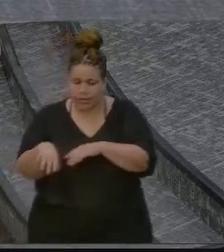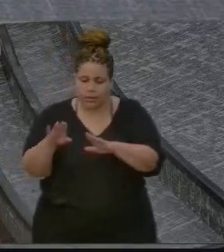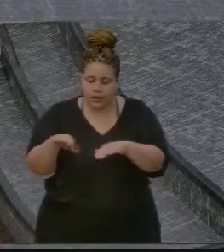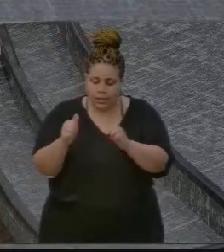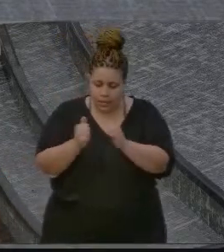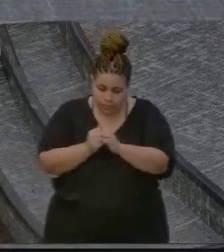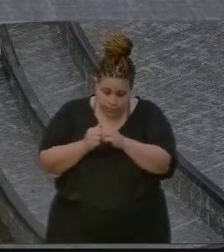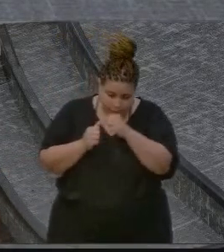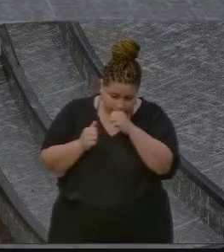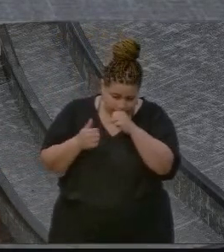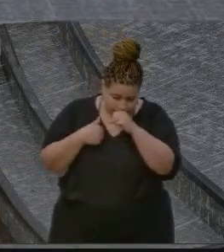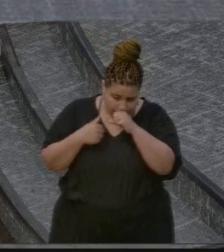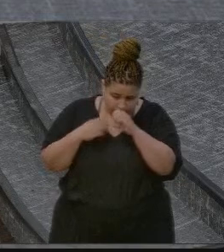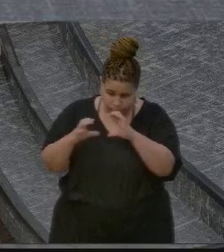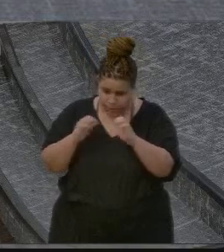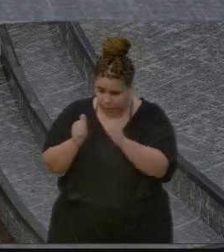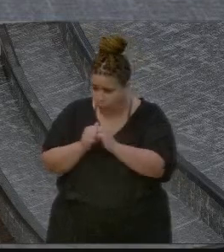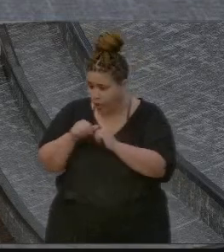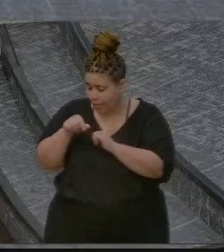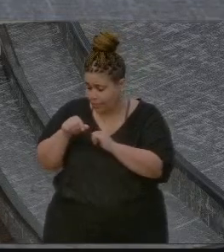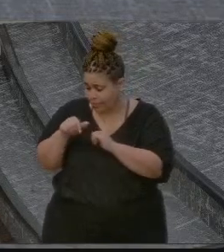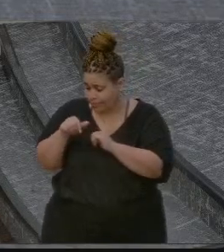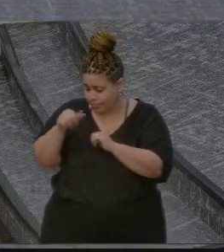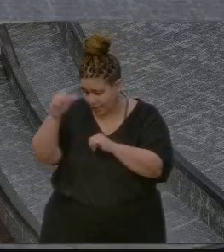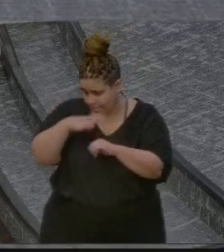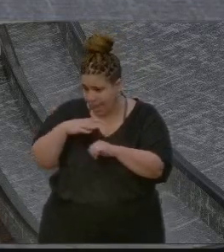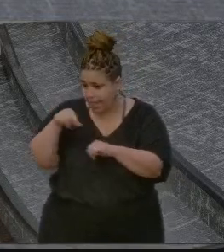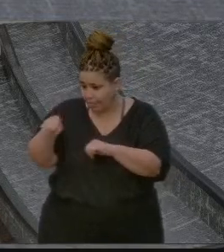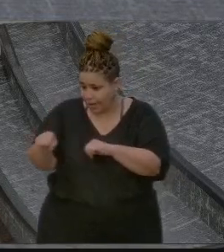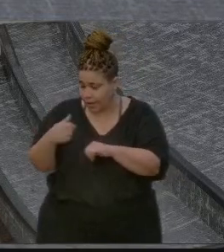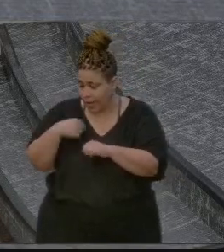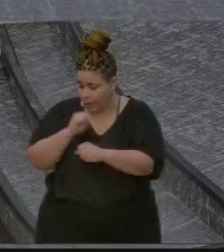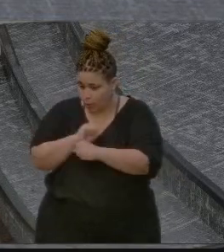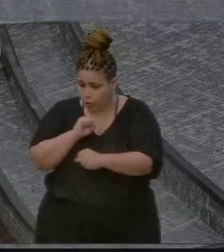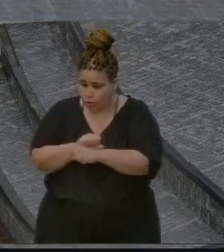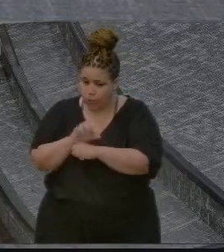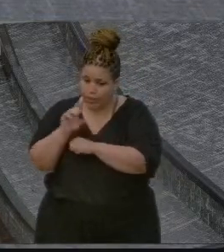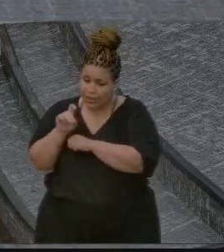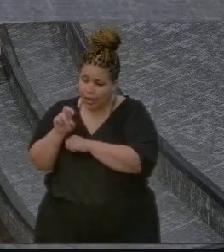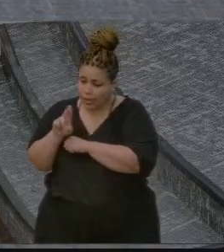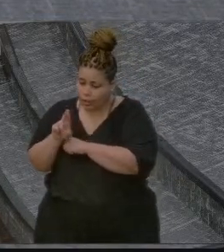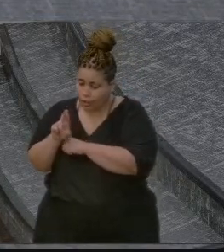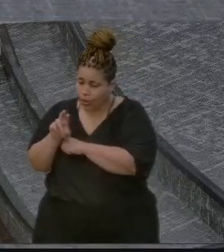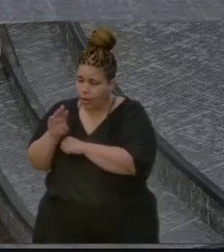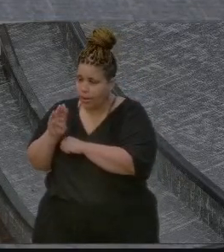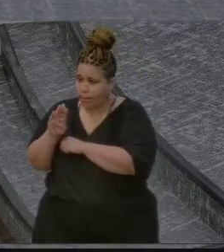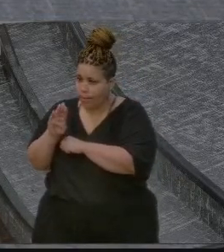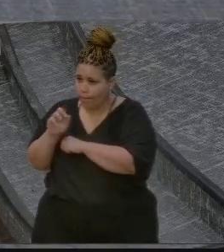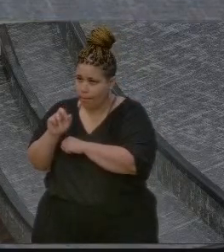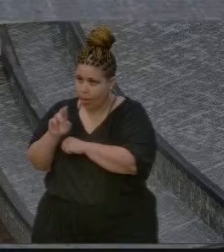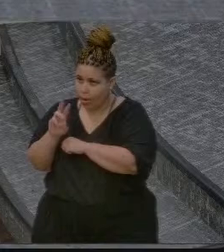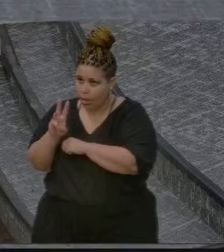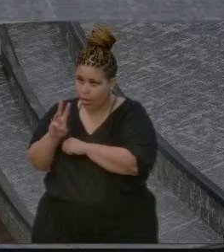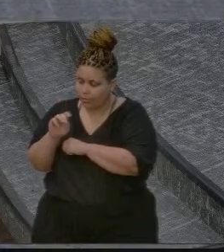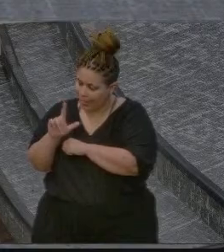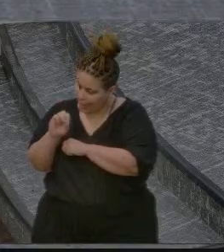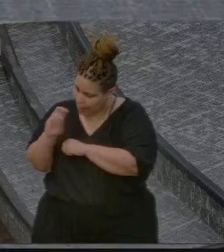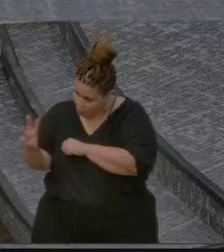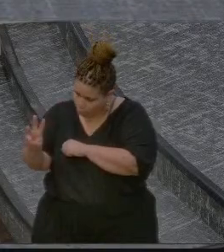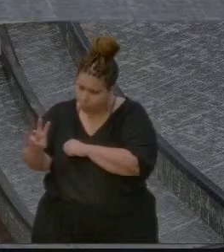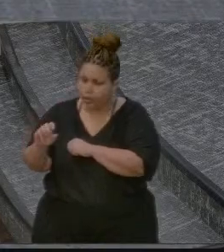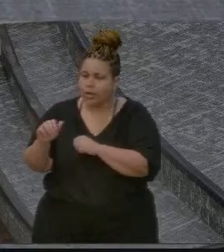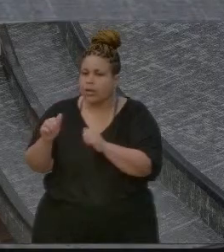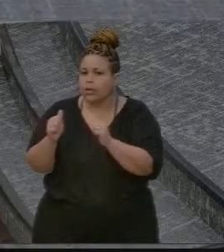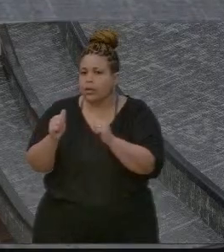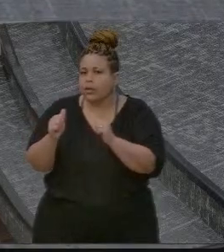with him and working with Mr. Varlamont about the data. I just wanted to keep the board updated that